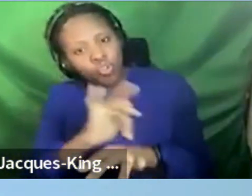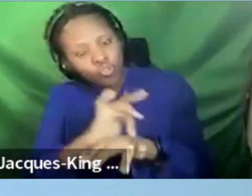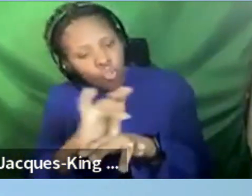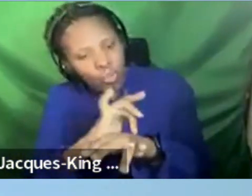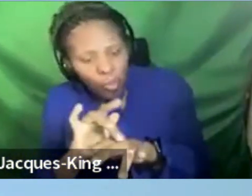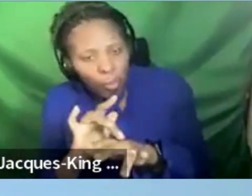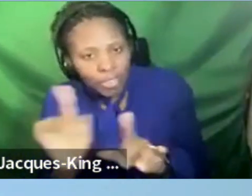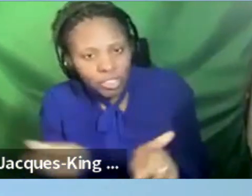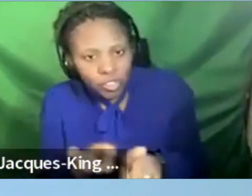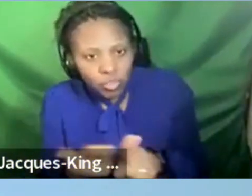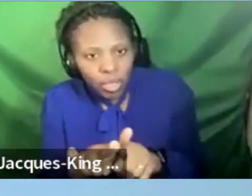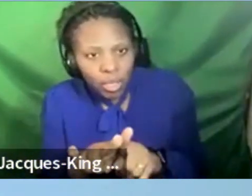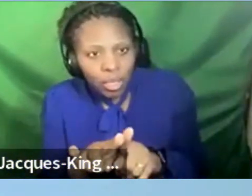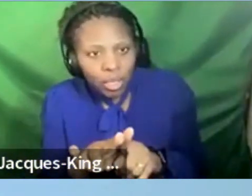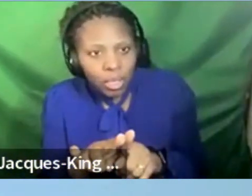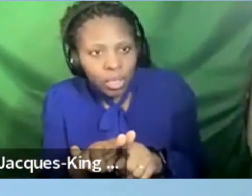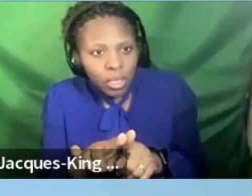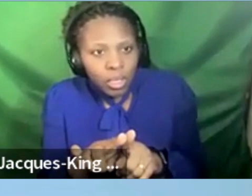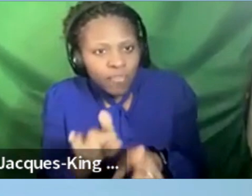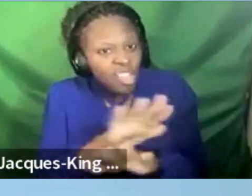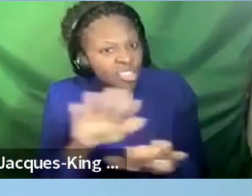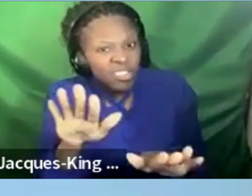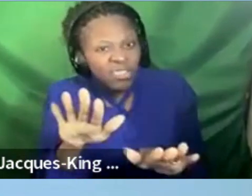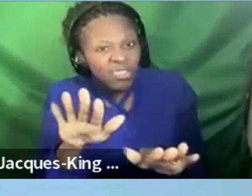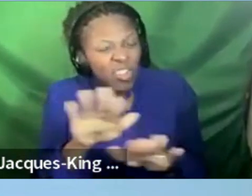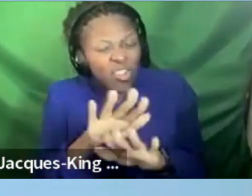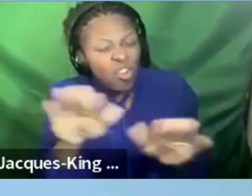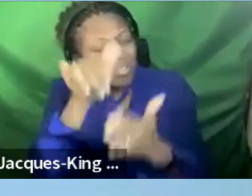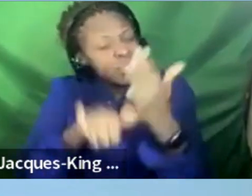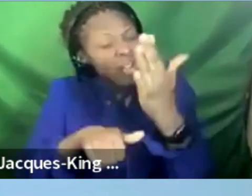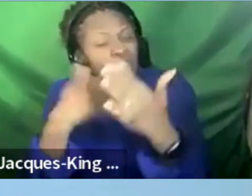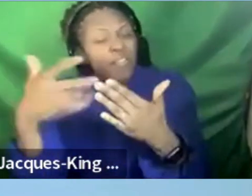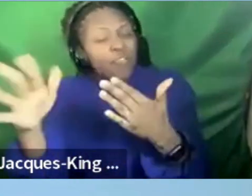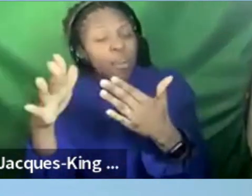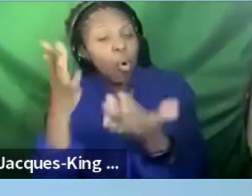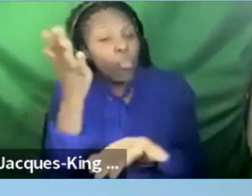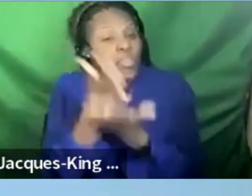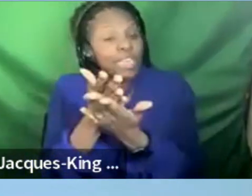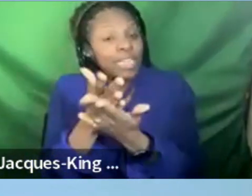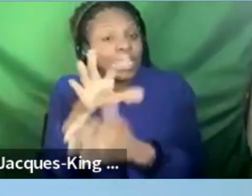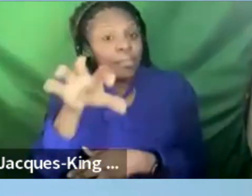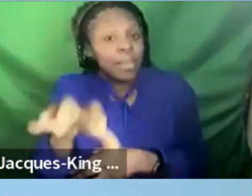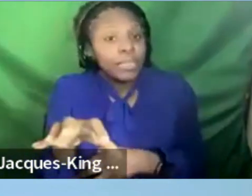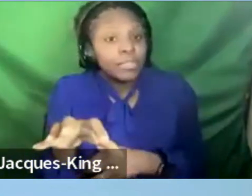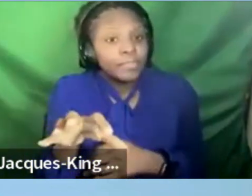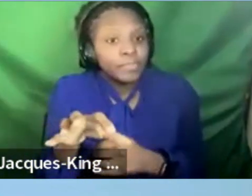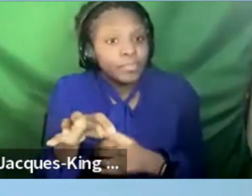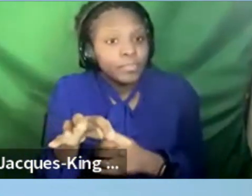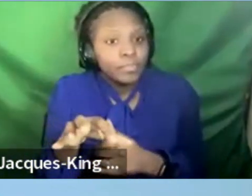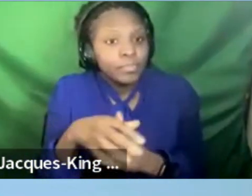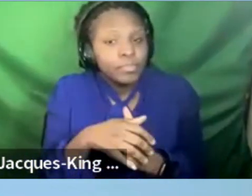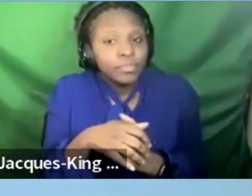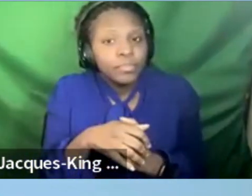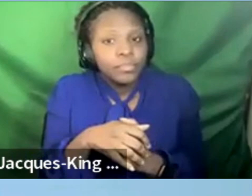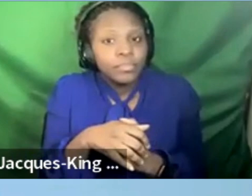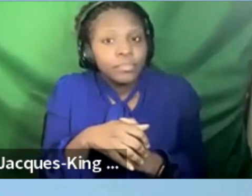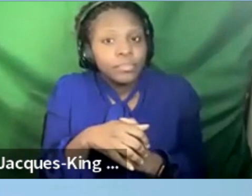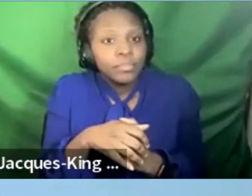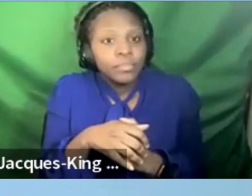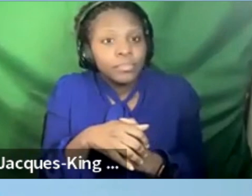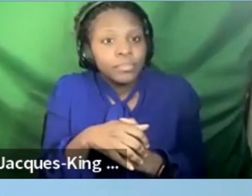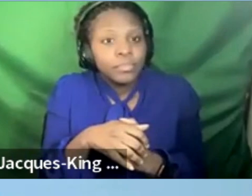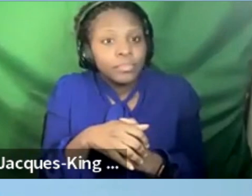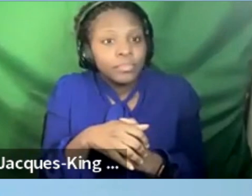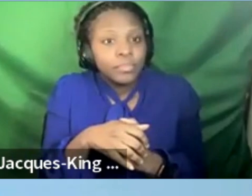show as well. But if you're not starting from an authentic place, but you know, I believe that masturbation is gorgeous, but it's